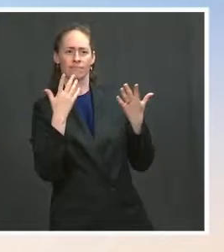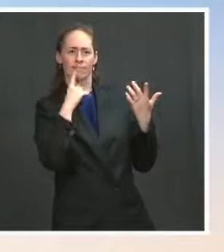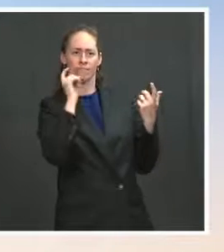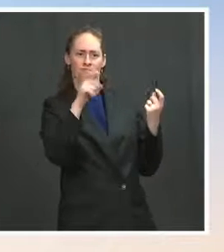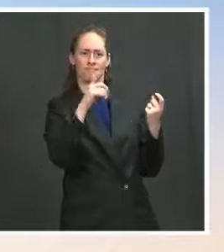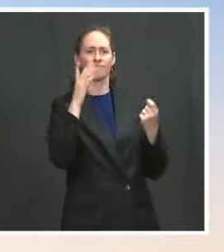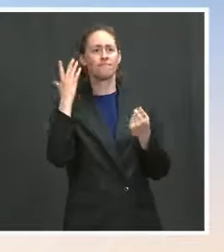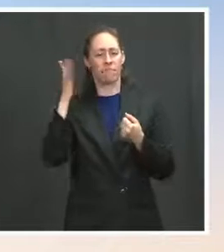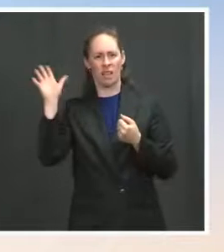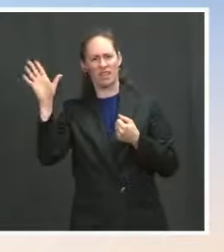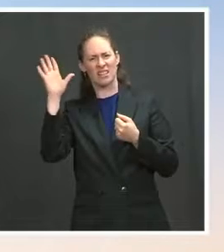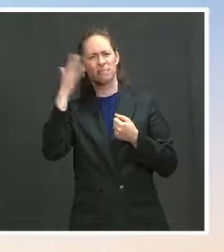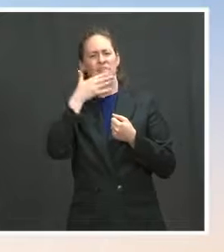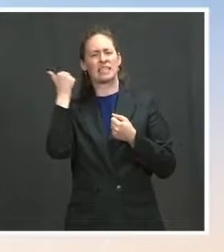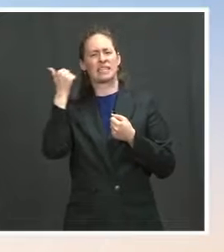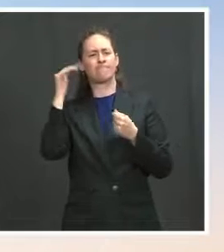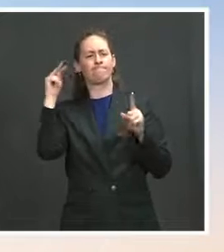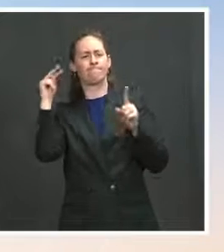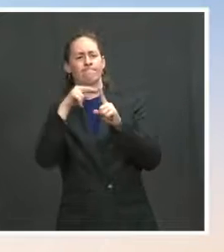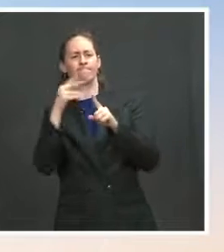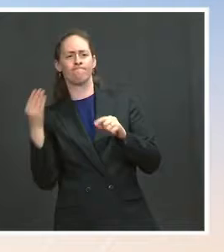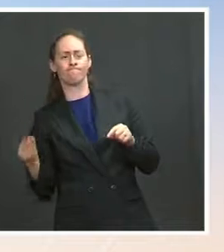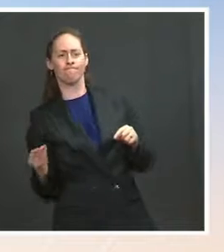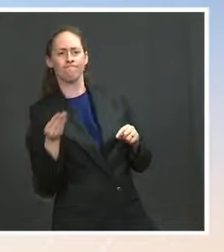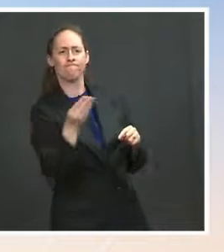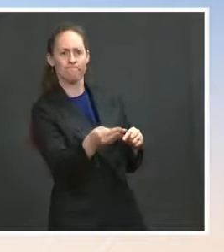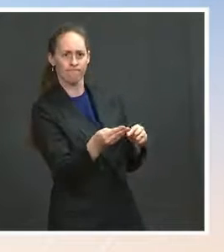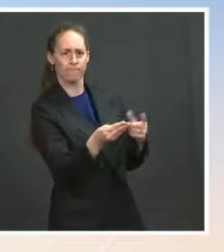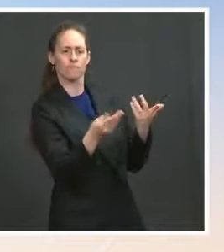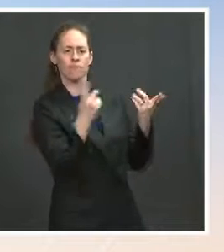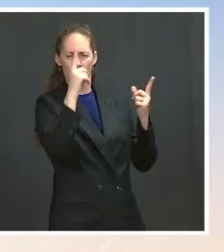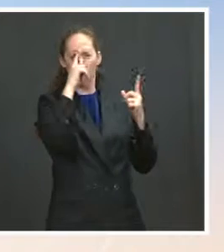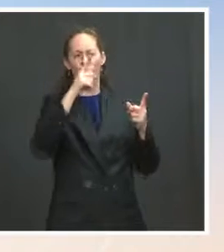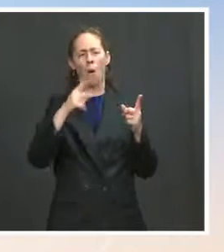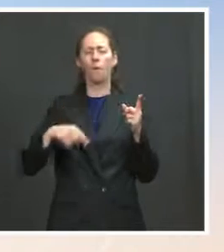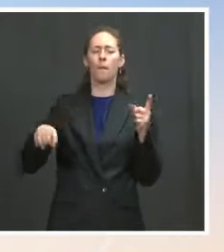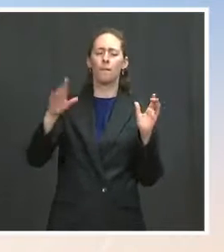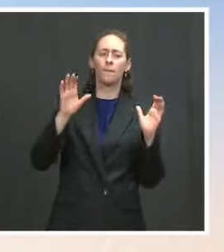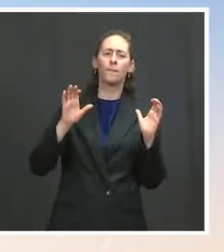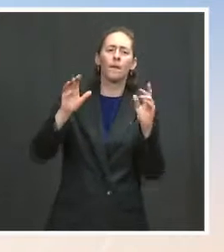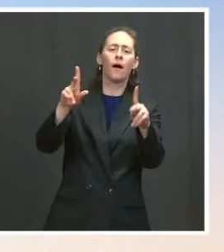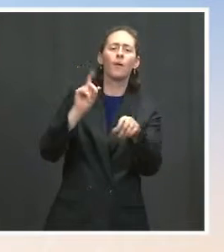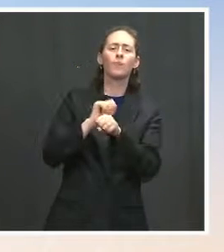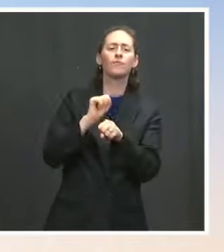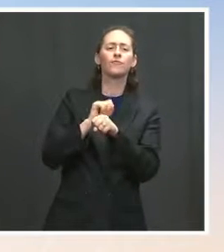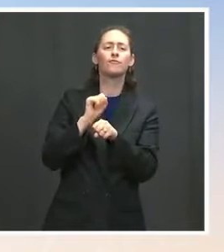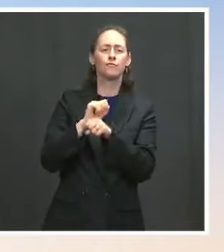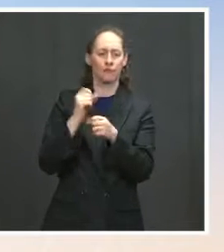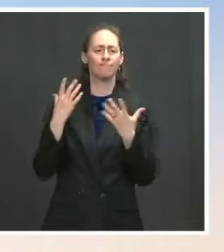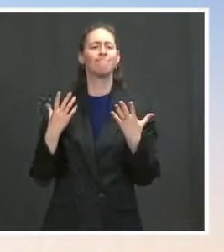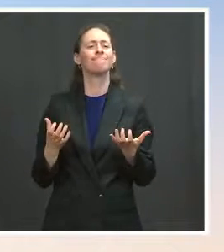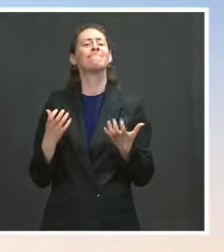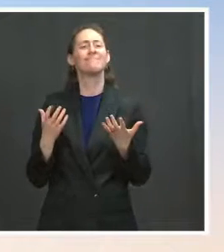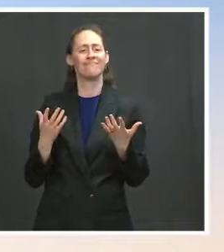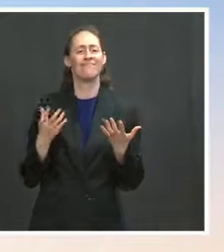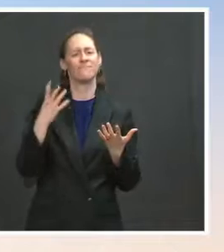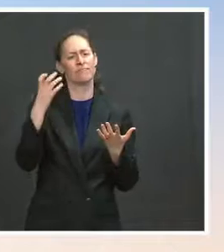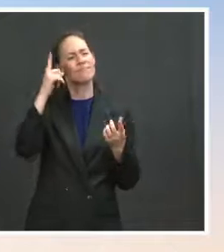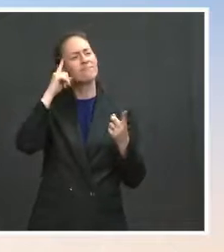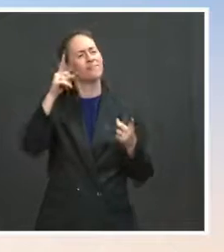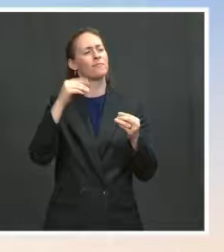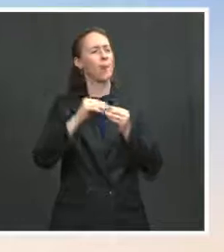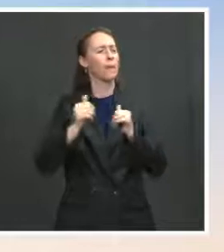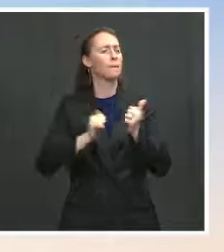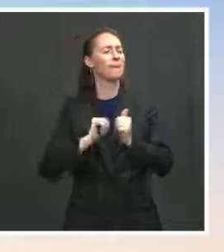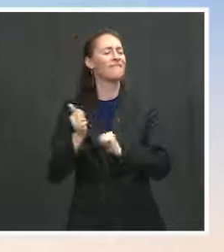short term, for putting people back to work, to getting through this pivotal period of time, and also to making us more competitive over the long term. And just to clarify, the president